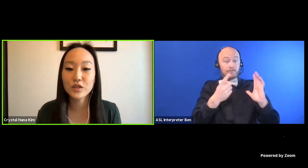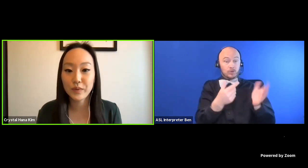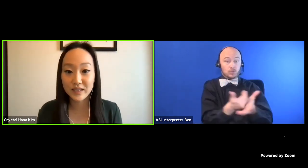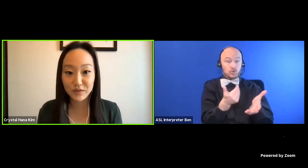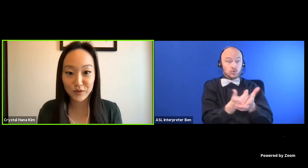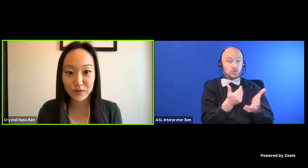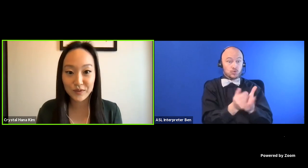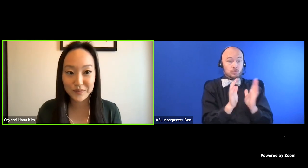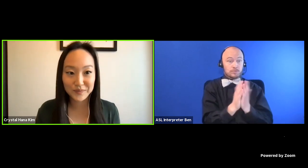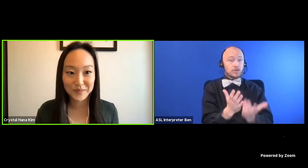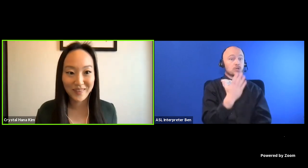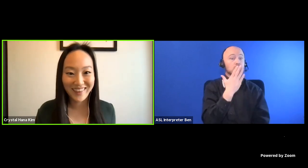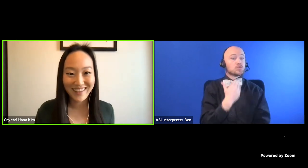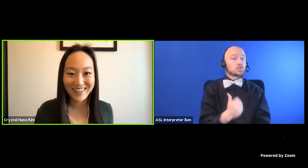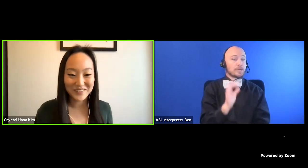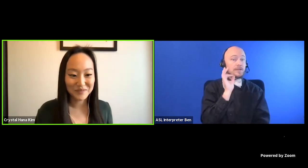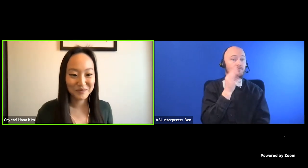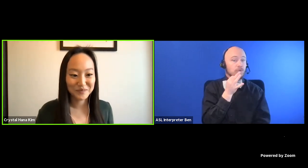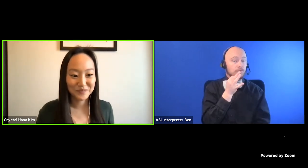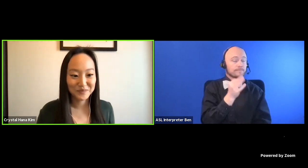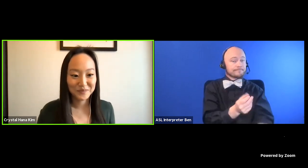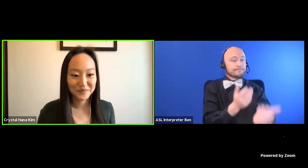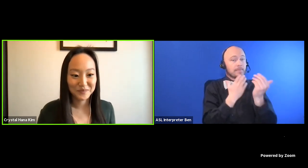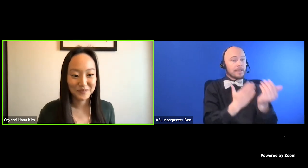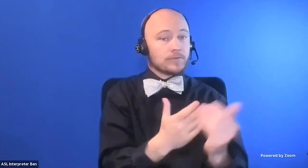The Sweetest Fruits. Thank you.